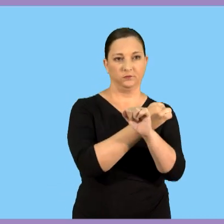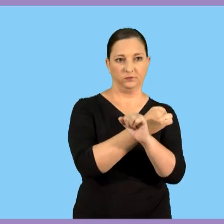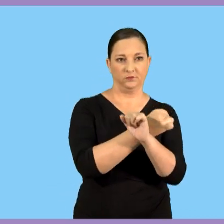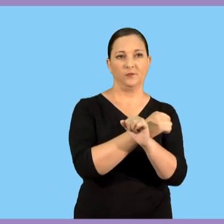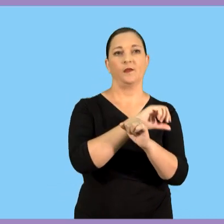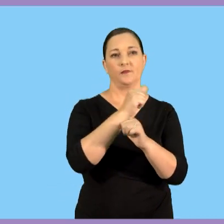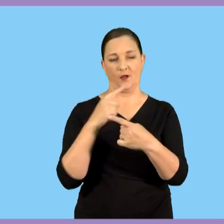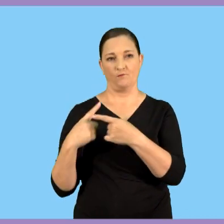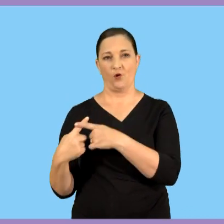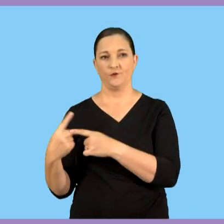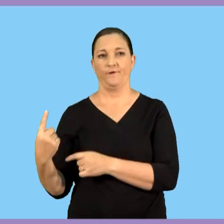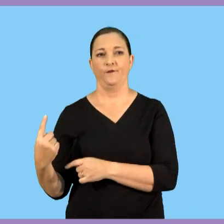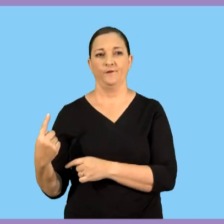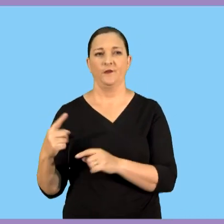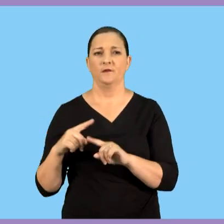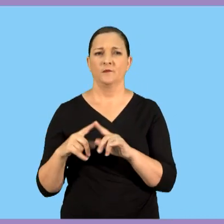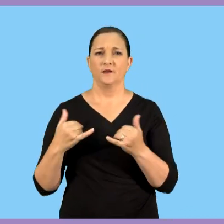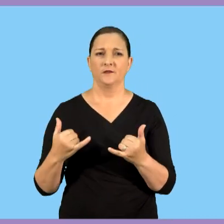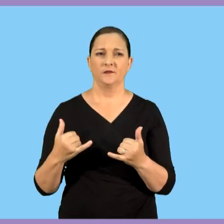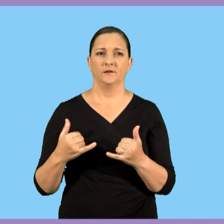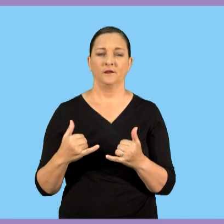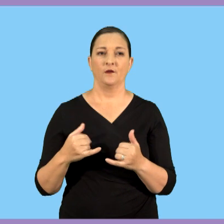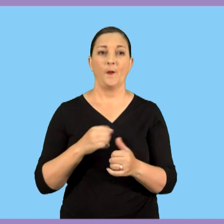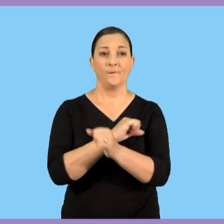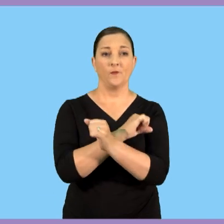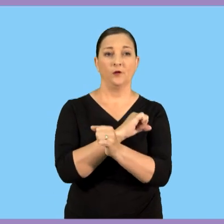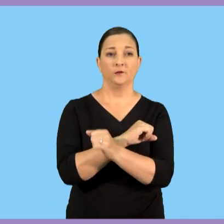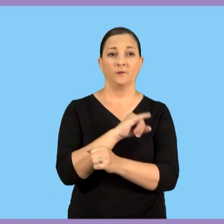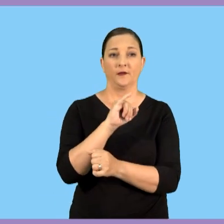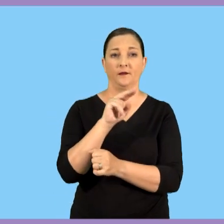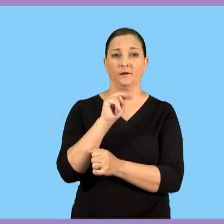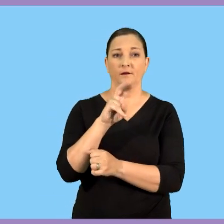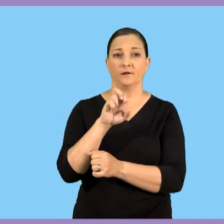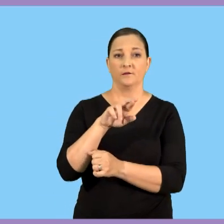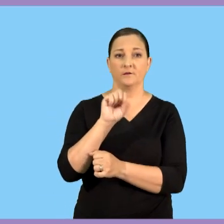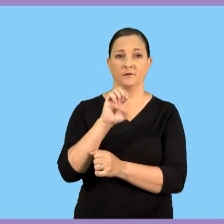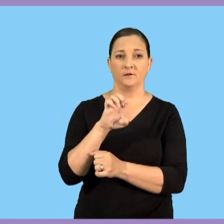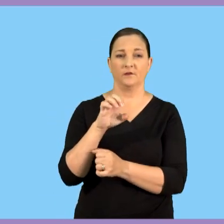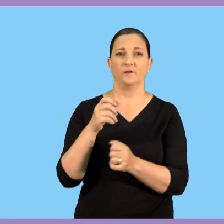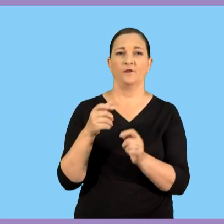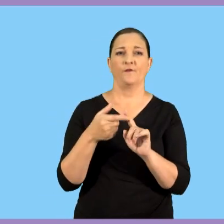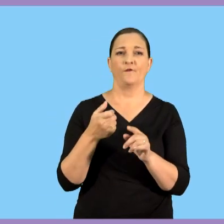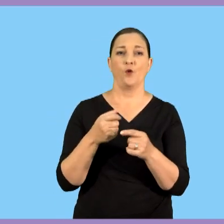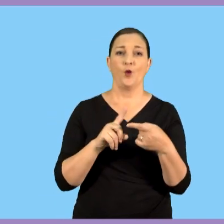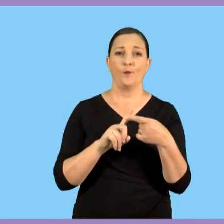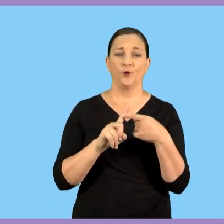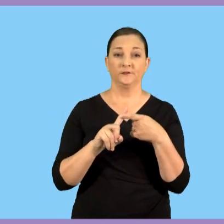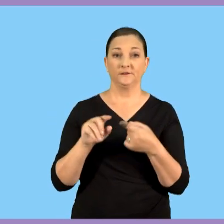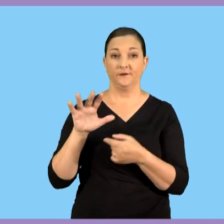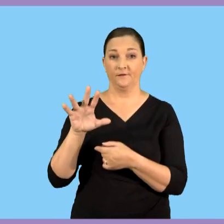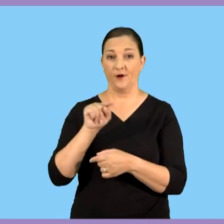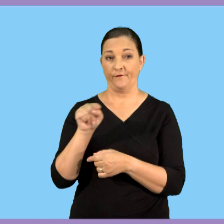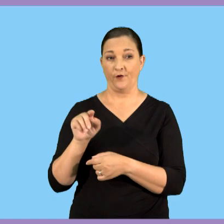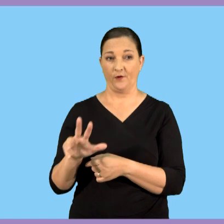is going to be a positive 1. What about the multiplicative inverse of a positive 5/8? That is 5 divided by